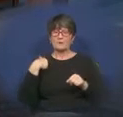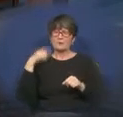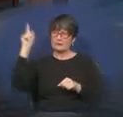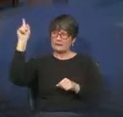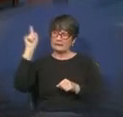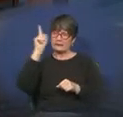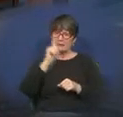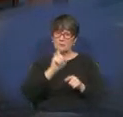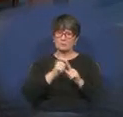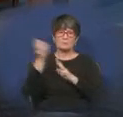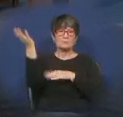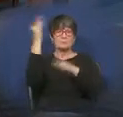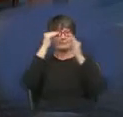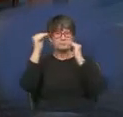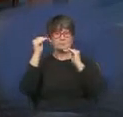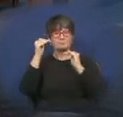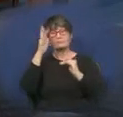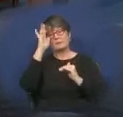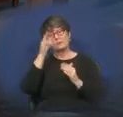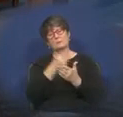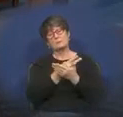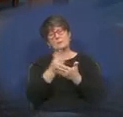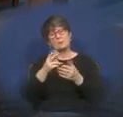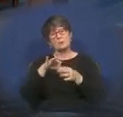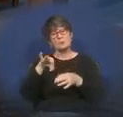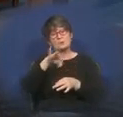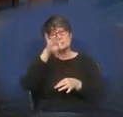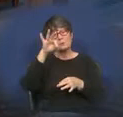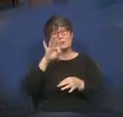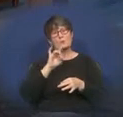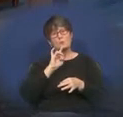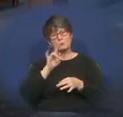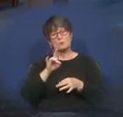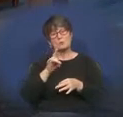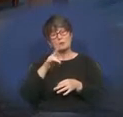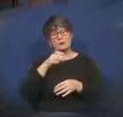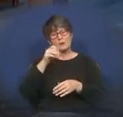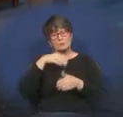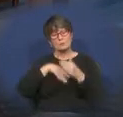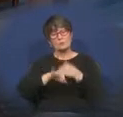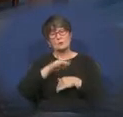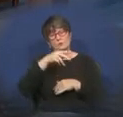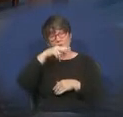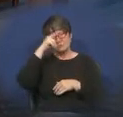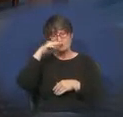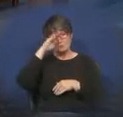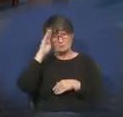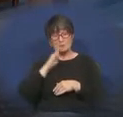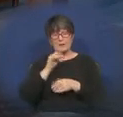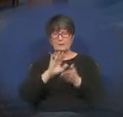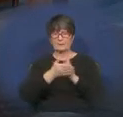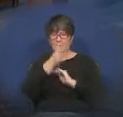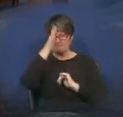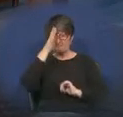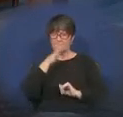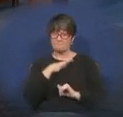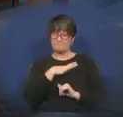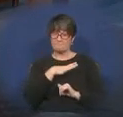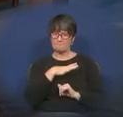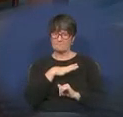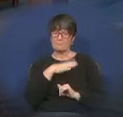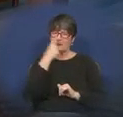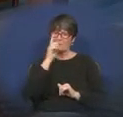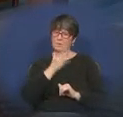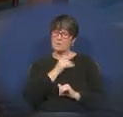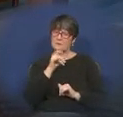came down from heaven, and by the Holy Spirit was incarnate of the Virgin Mary and became man. For